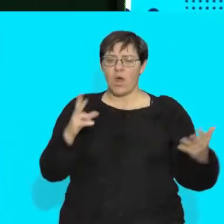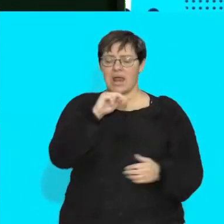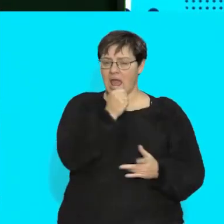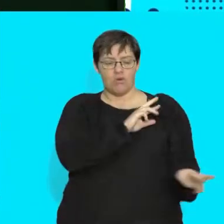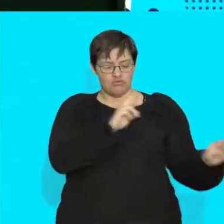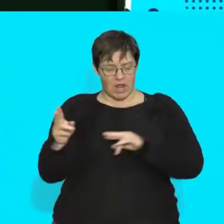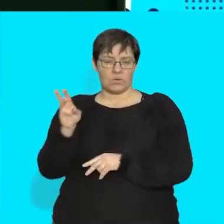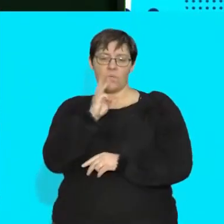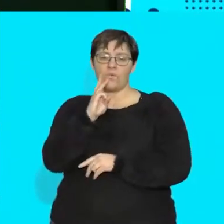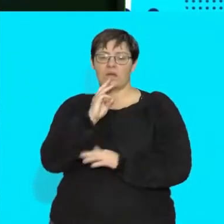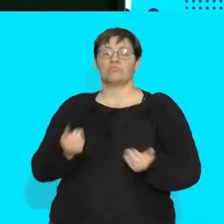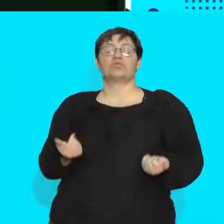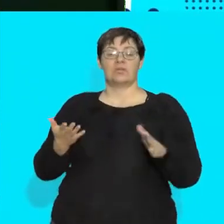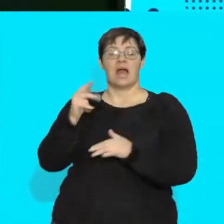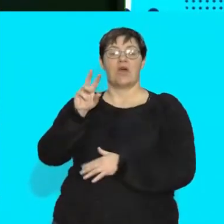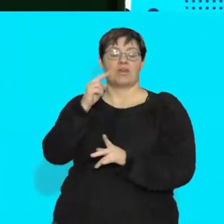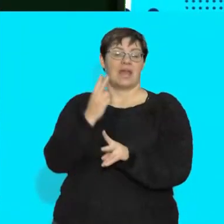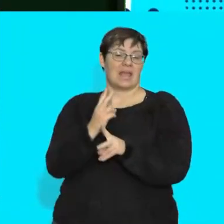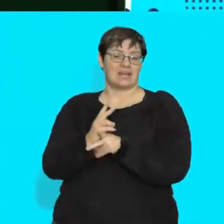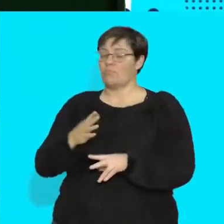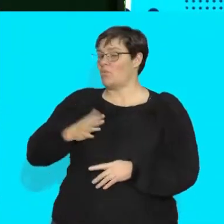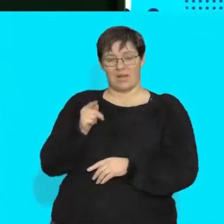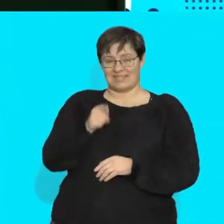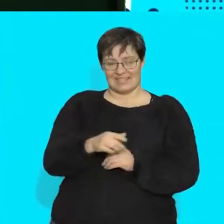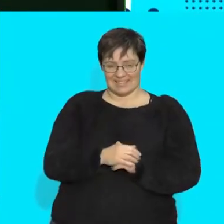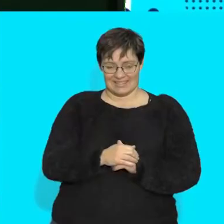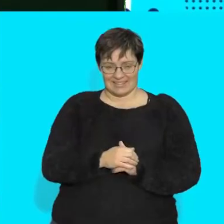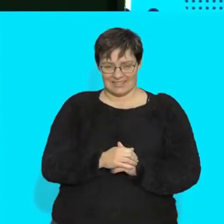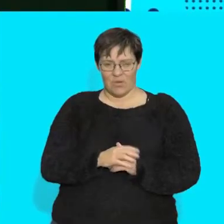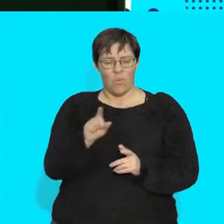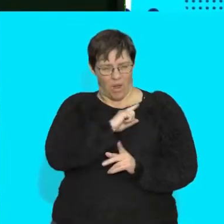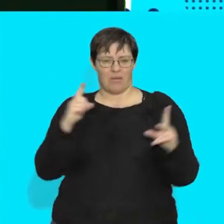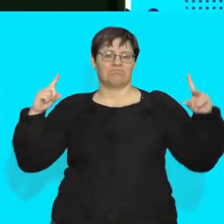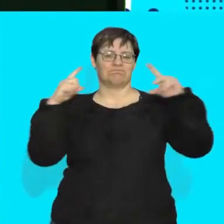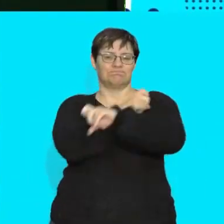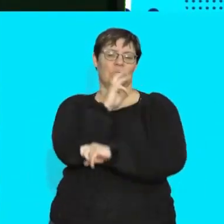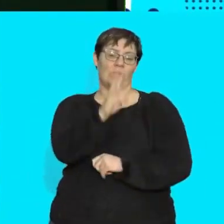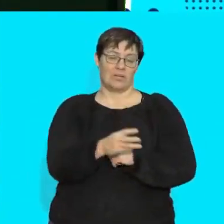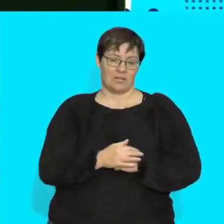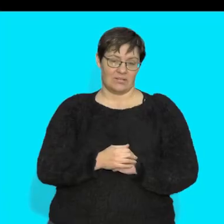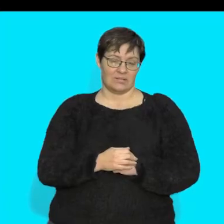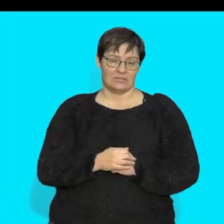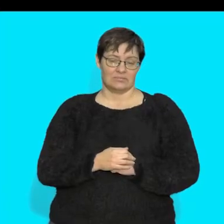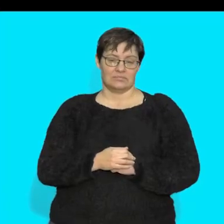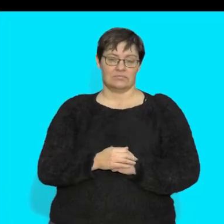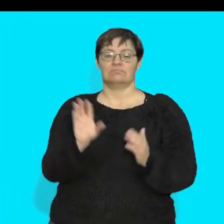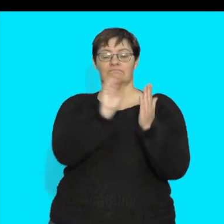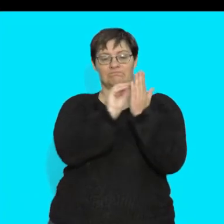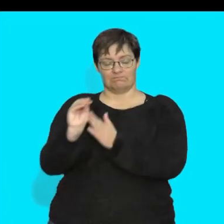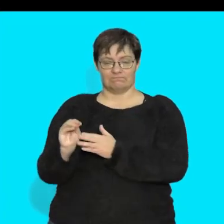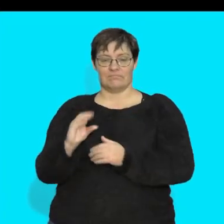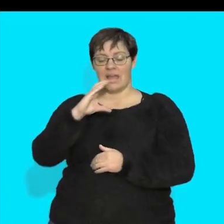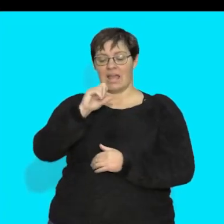sodium would immediately react with the water and produce ions again. And we don't want that sort of complication. So if we want to